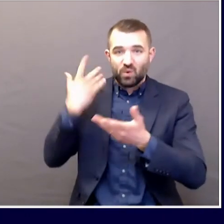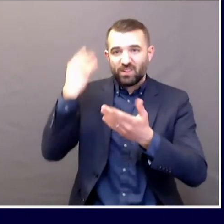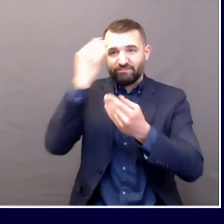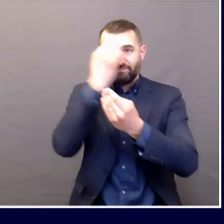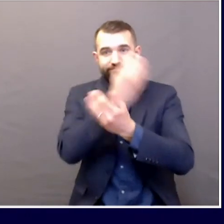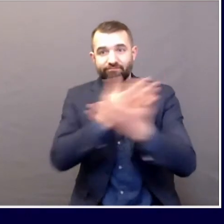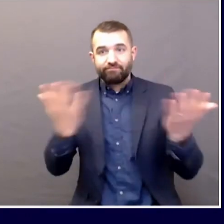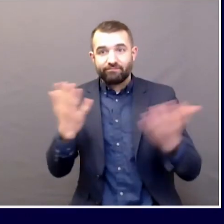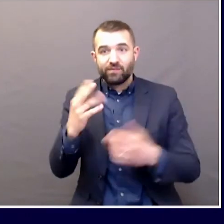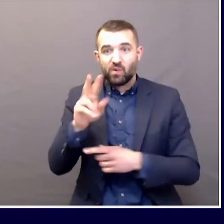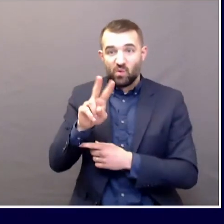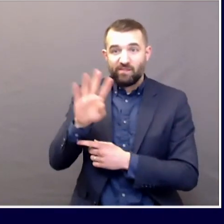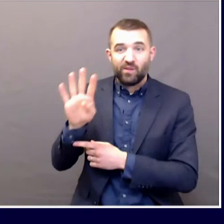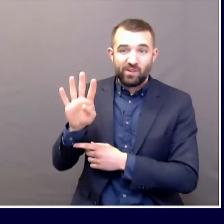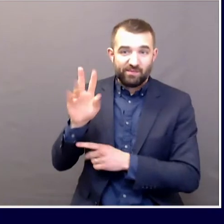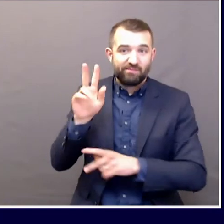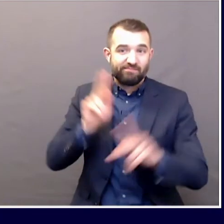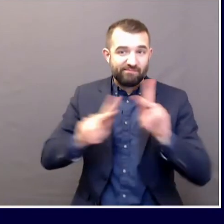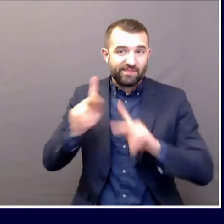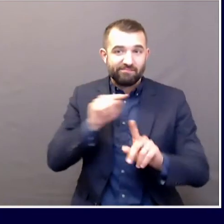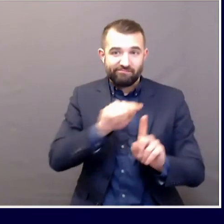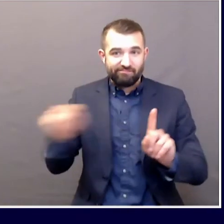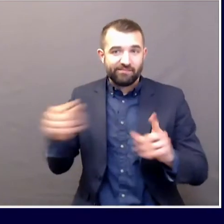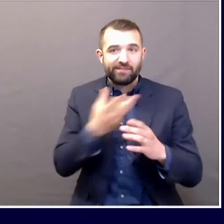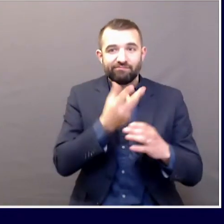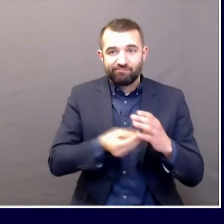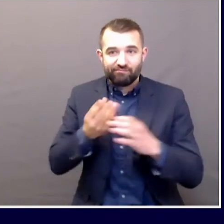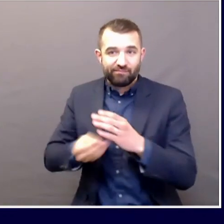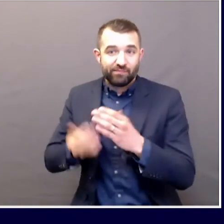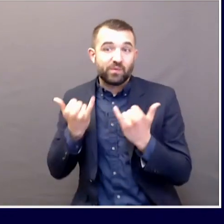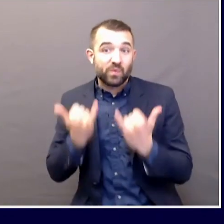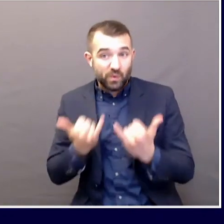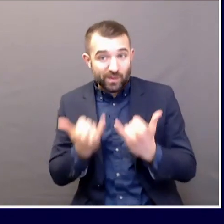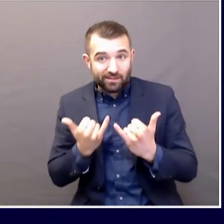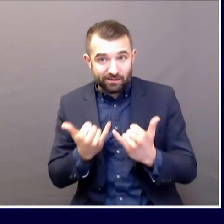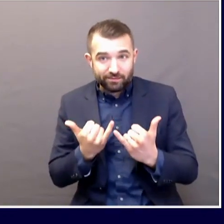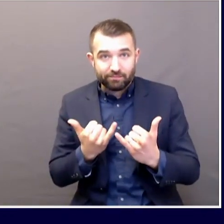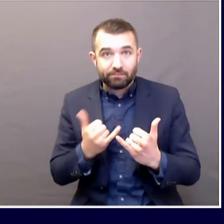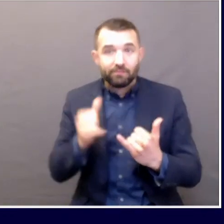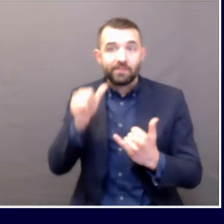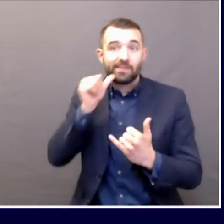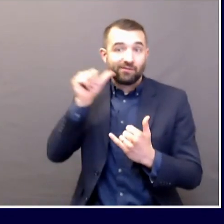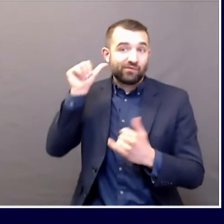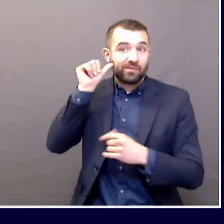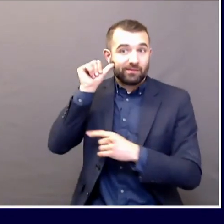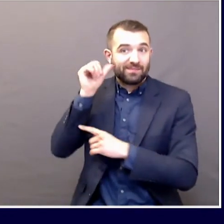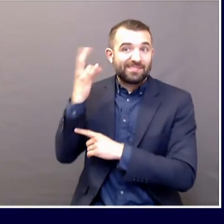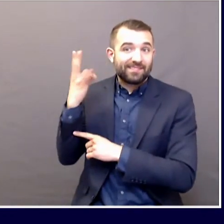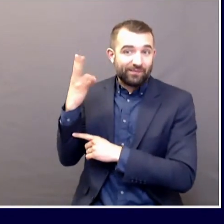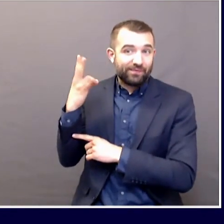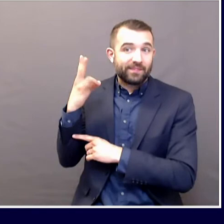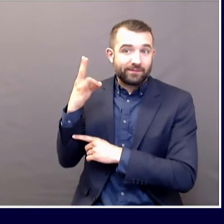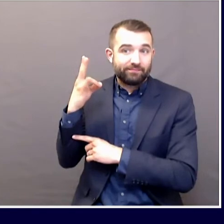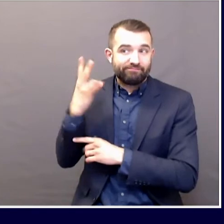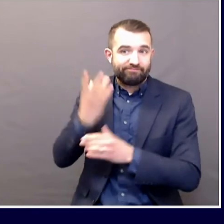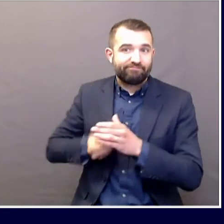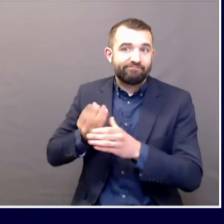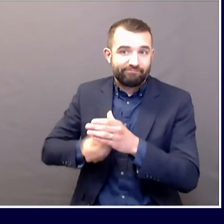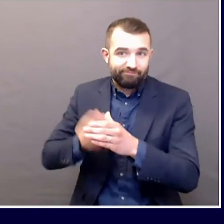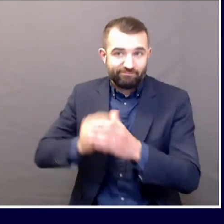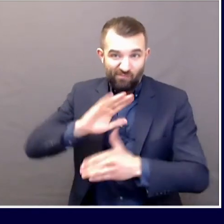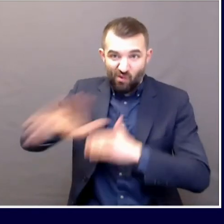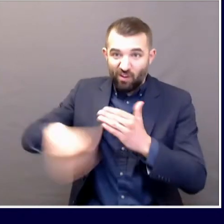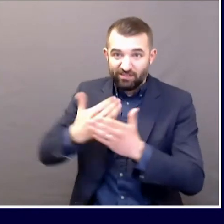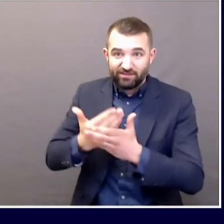today and 17 deaths yesterday, all associated with COVID-19. 41 total